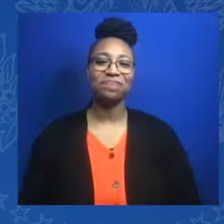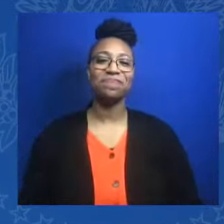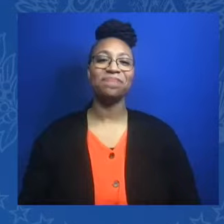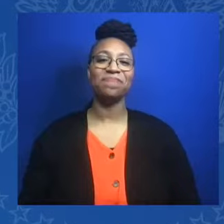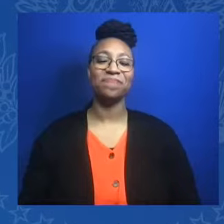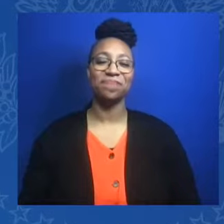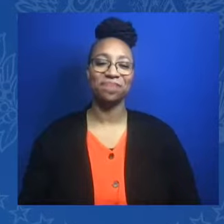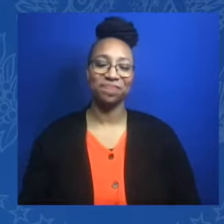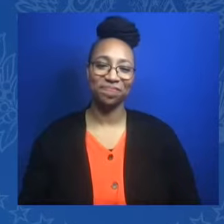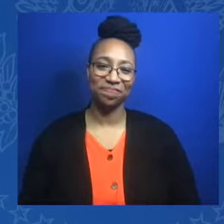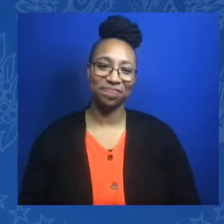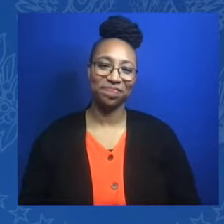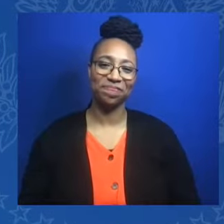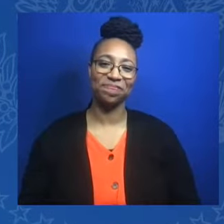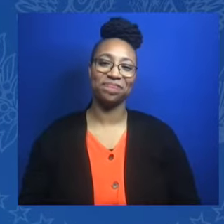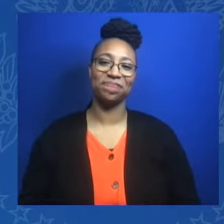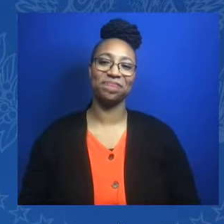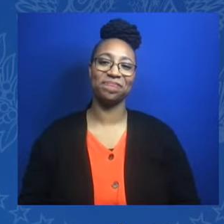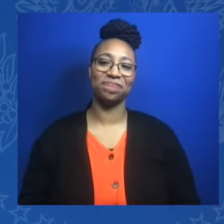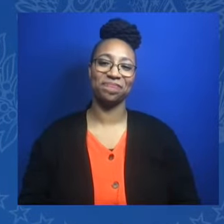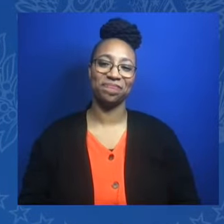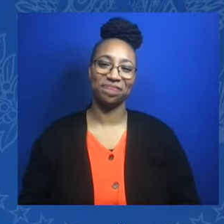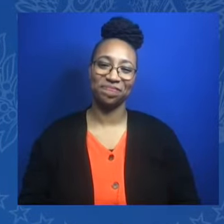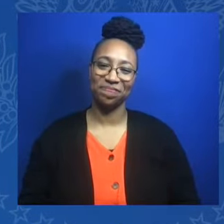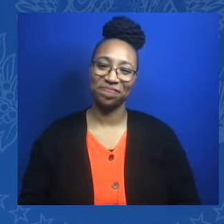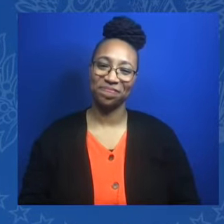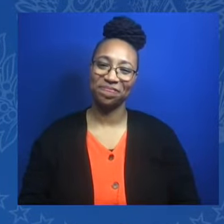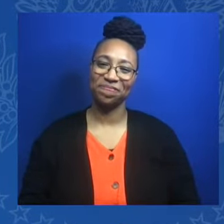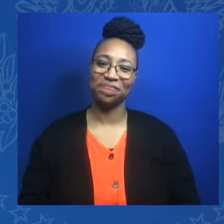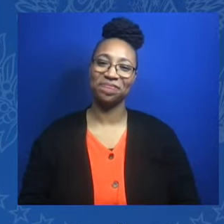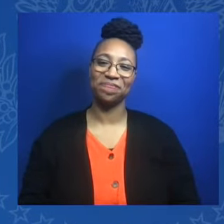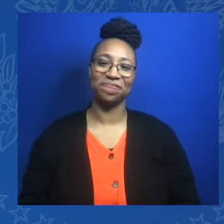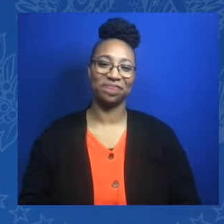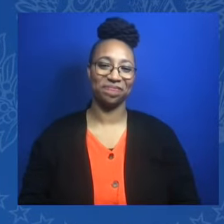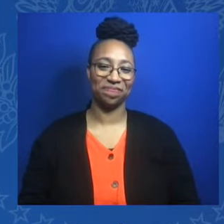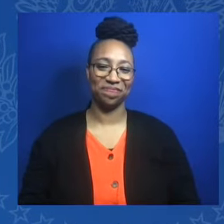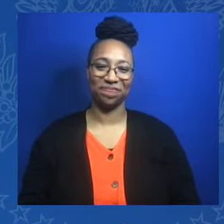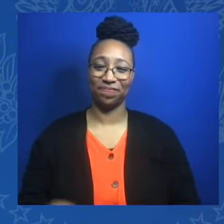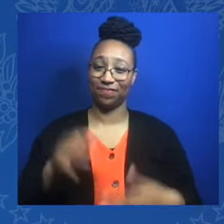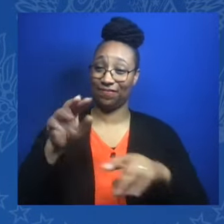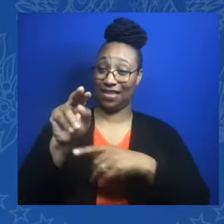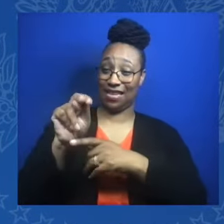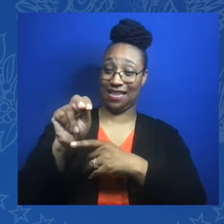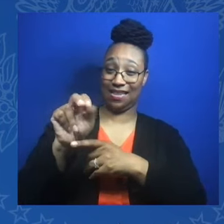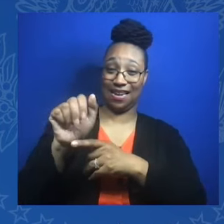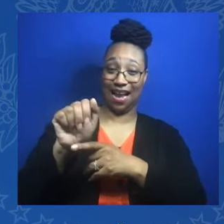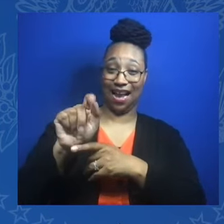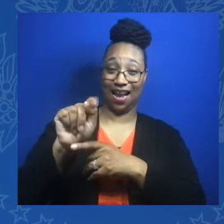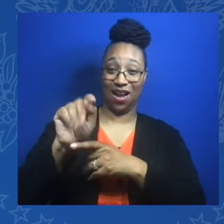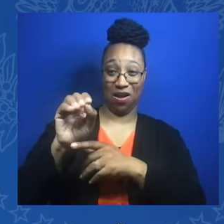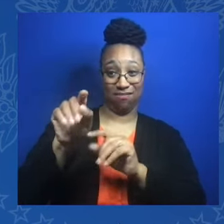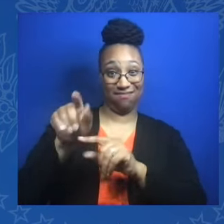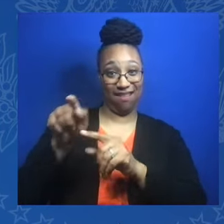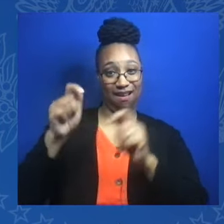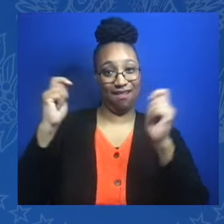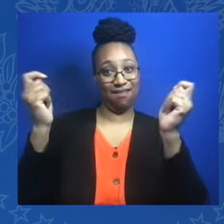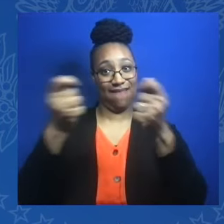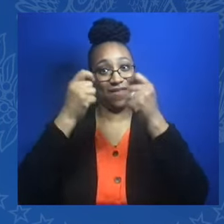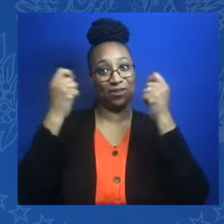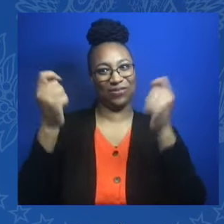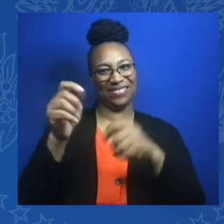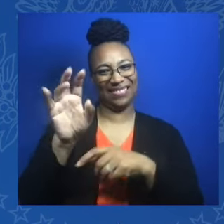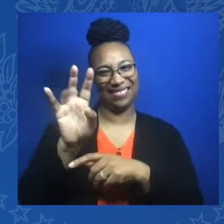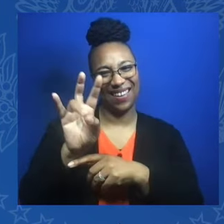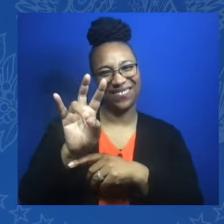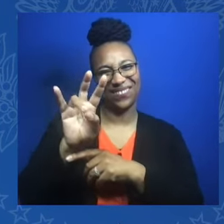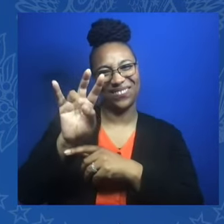And as we look forward to the 75th anniversary of NATO next year, Canada and the United States share a responsibility and a commitment to make